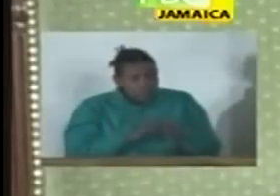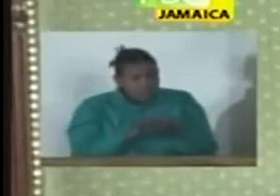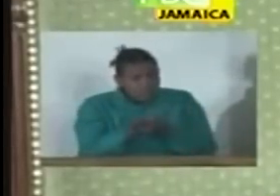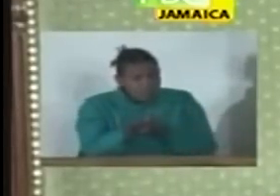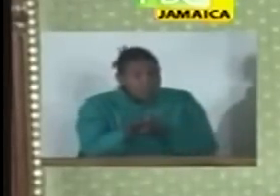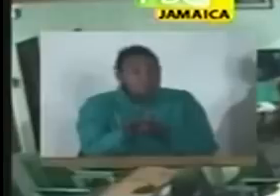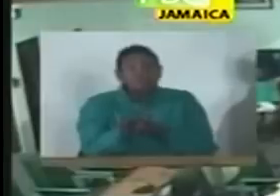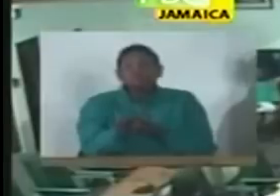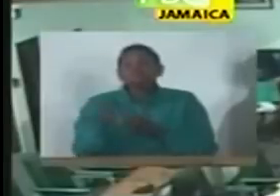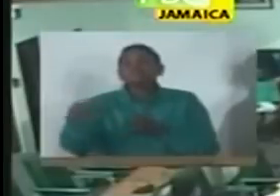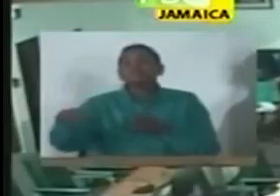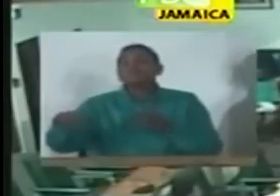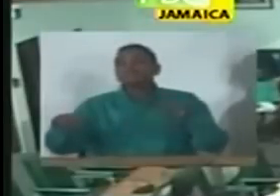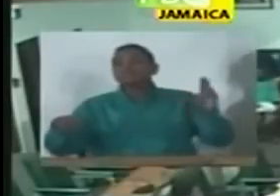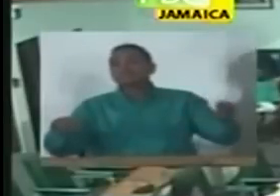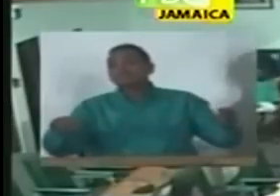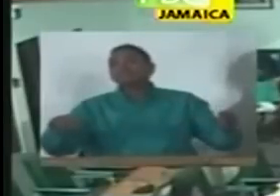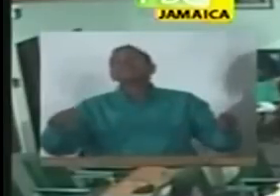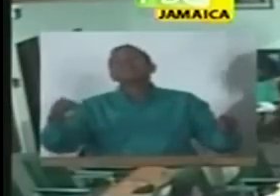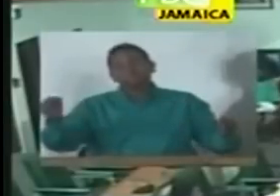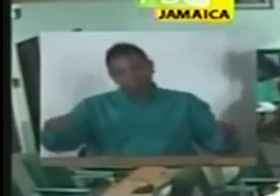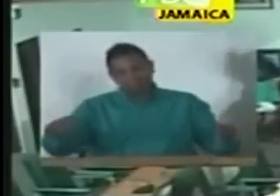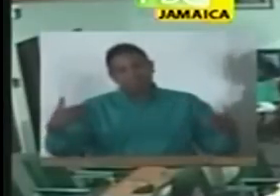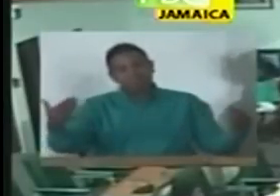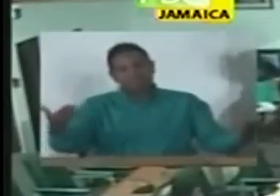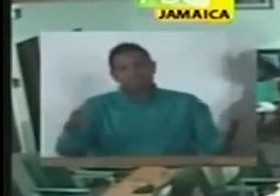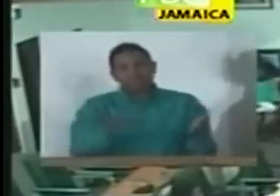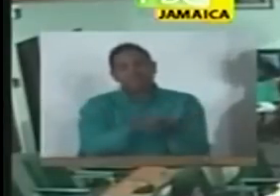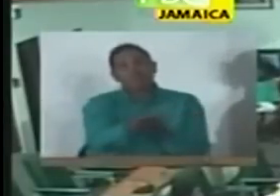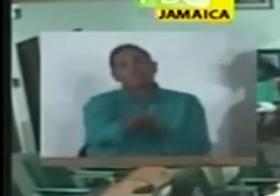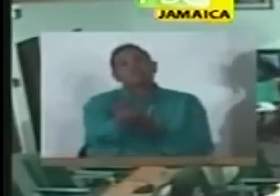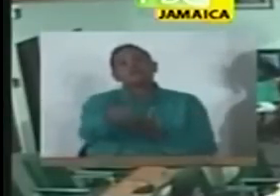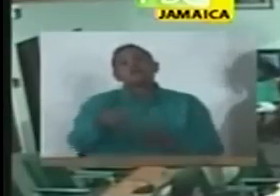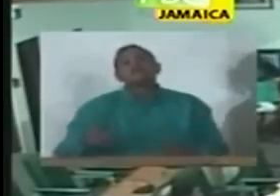favor? Those against? The ayes have it.